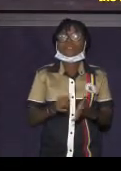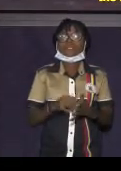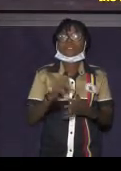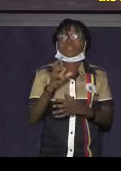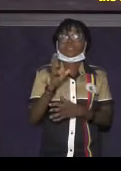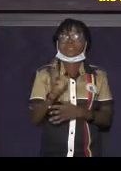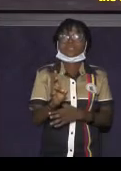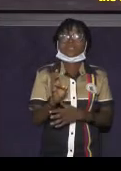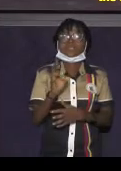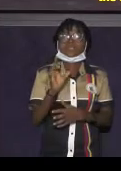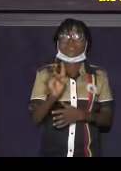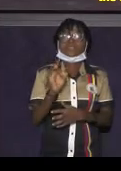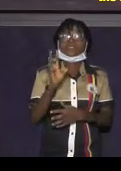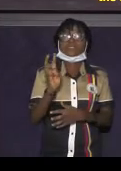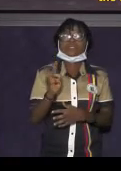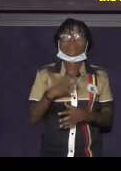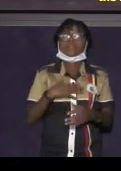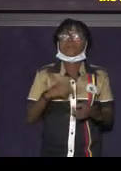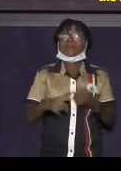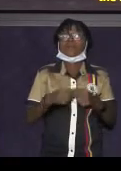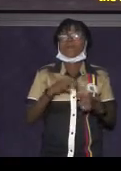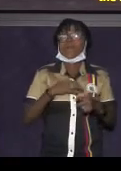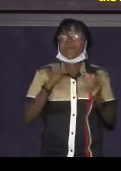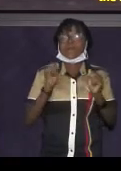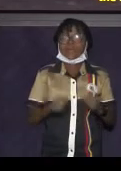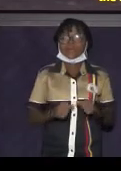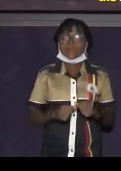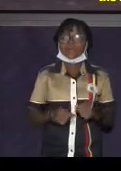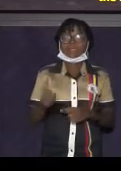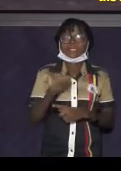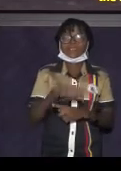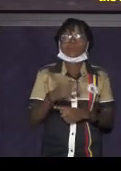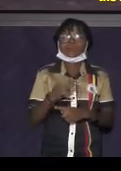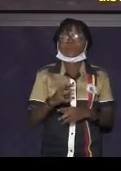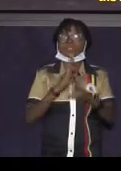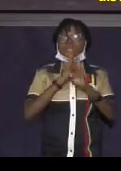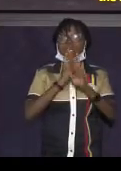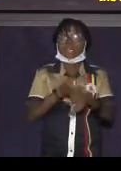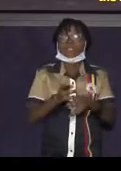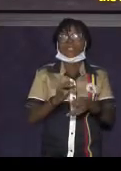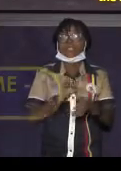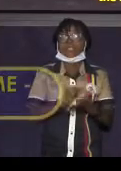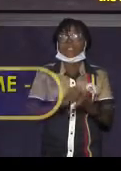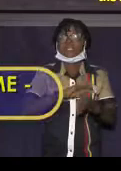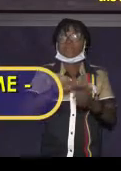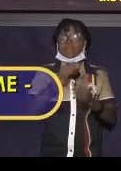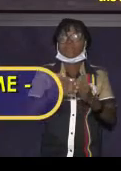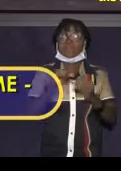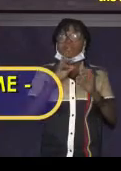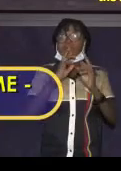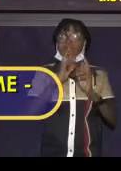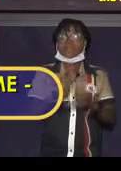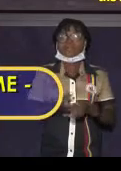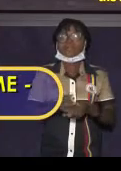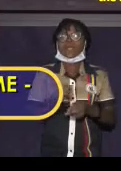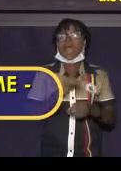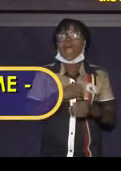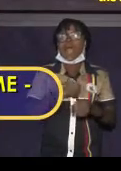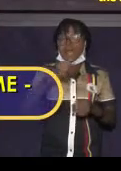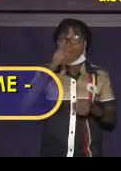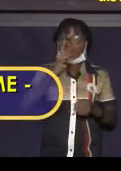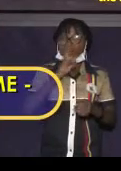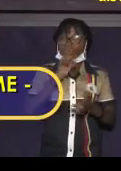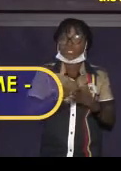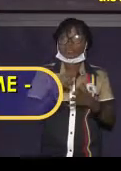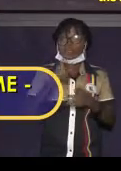is 86, my friend, and I can circle the result. 86 is our final answer. Now I'm sure that you are ready